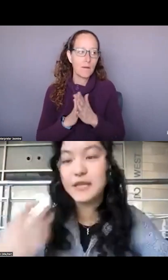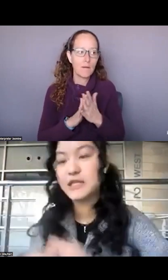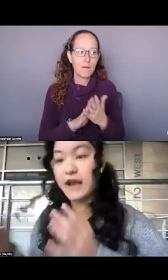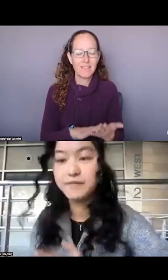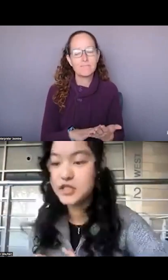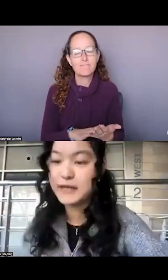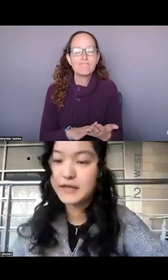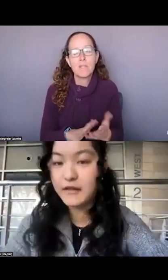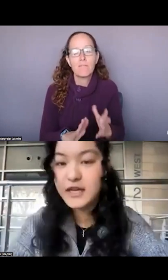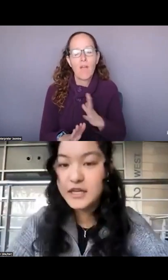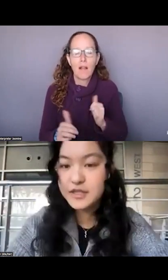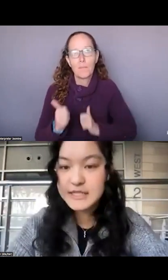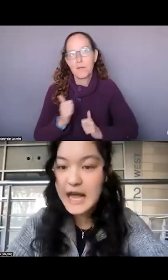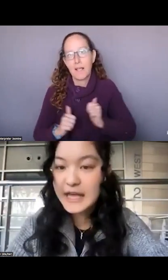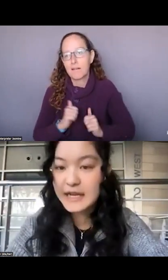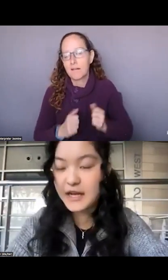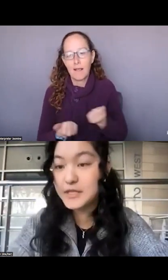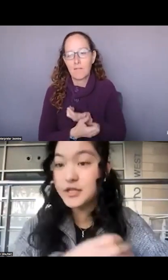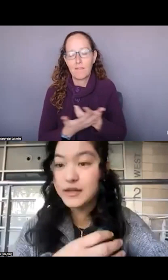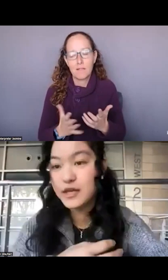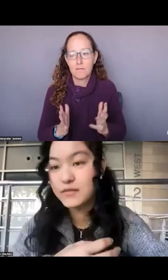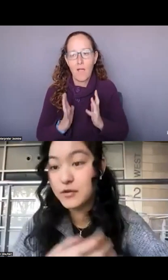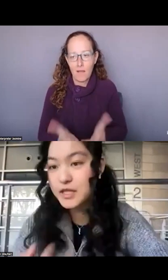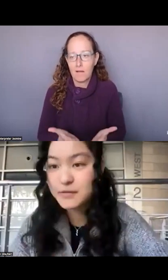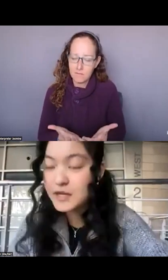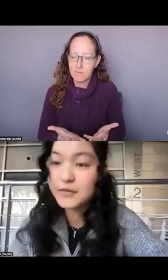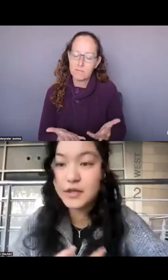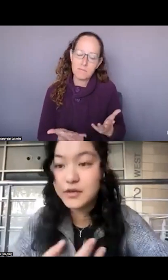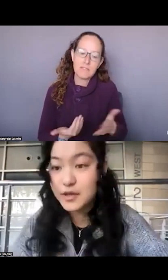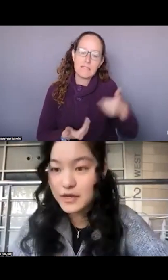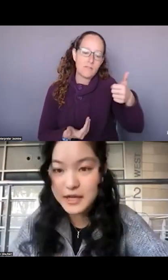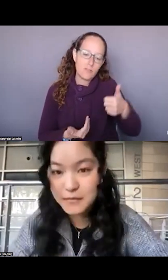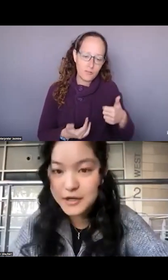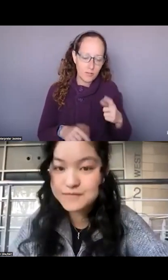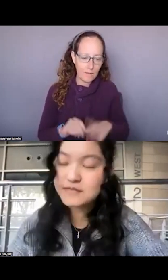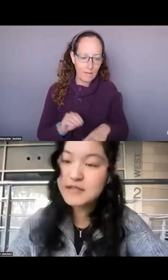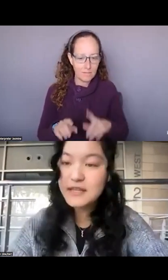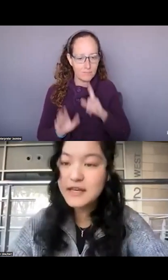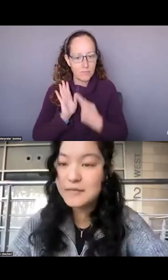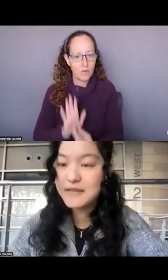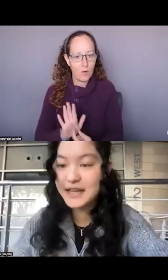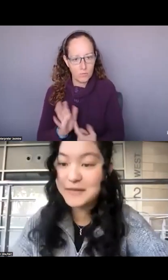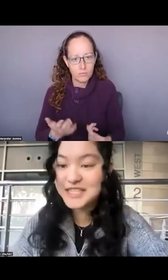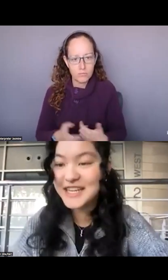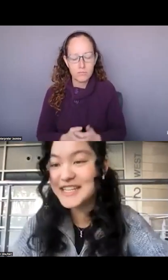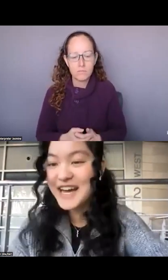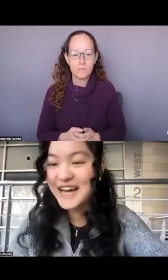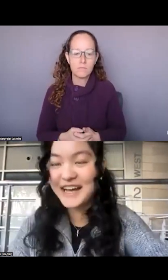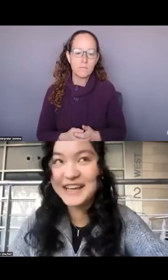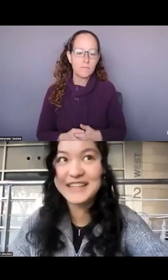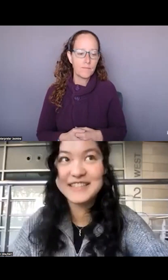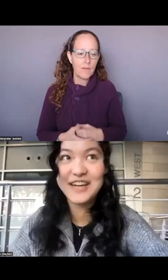right. And so I just kind of pushed your mental health to the side until like you reached a breaking point, so you couldn't anymore. Like Leo